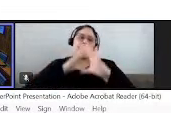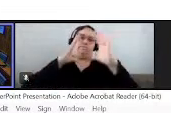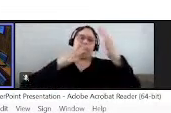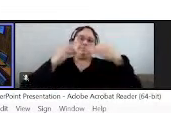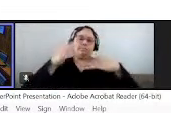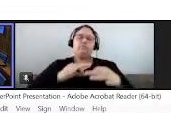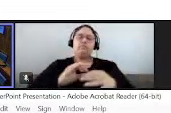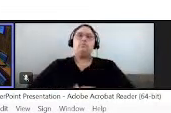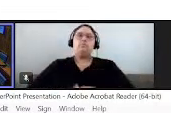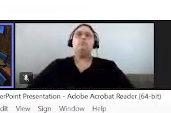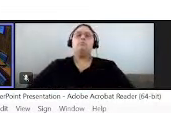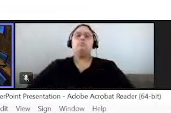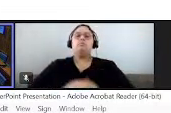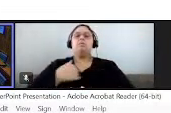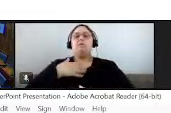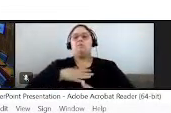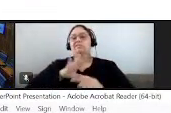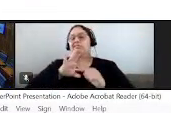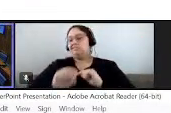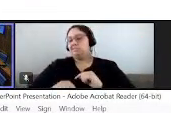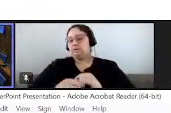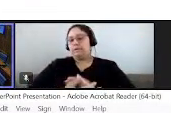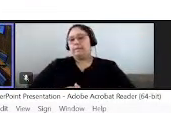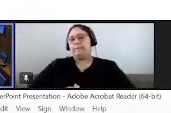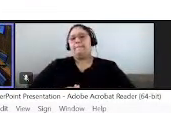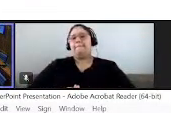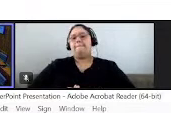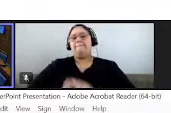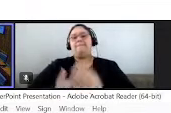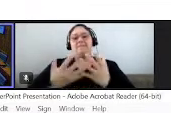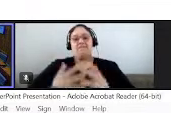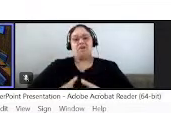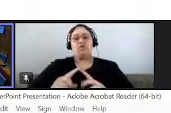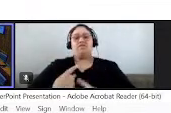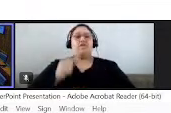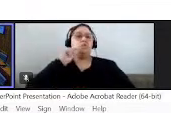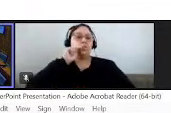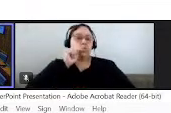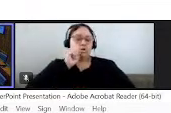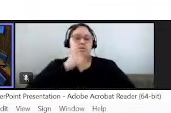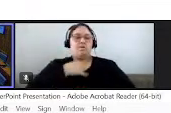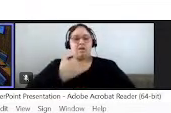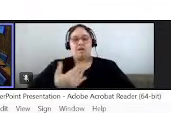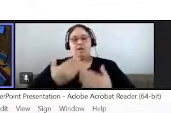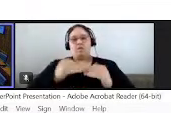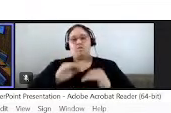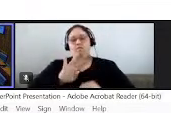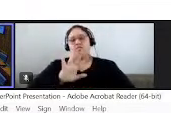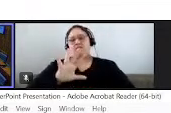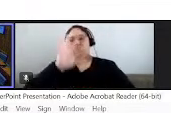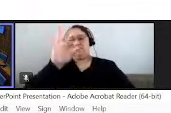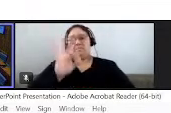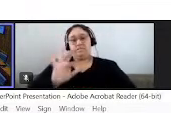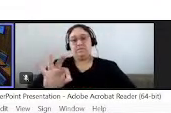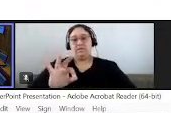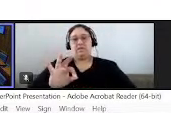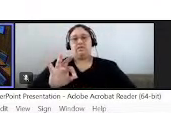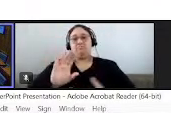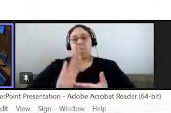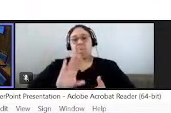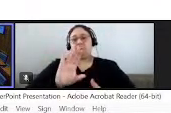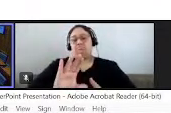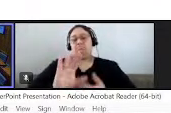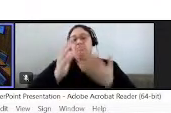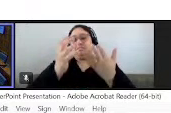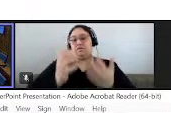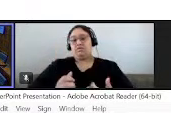I just want to find out, already the first quarter, we are on 45% from the allocated